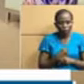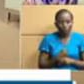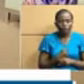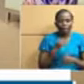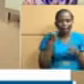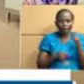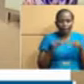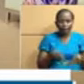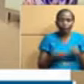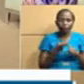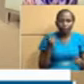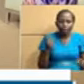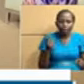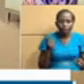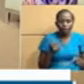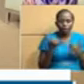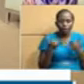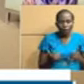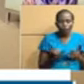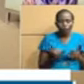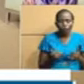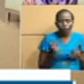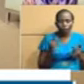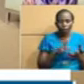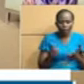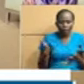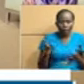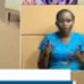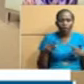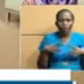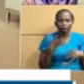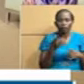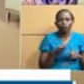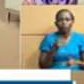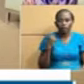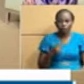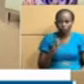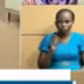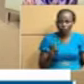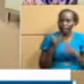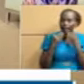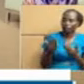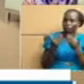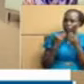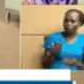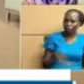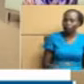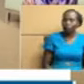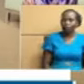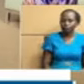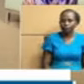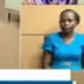month, and we are going for no pay leave for 5 months. Okay. Thank you. I think that's fundamental. How do we